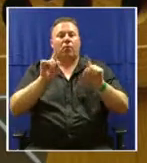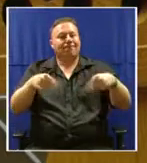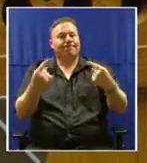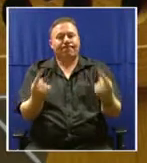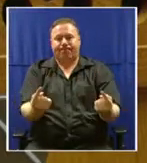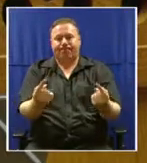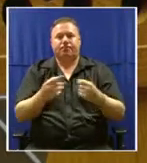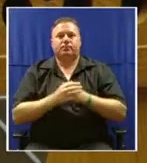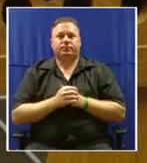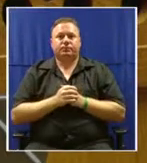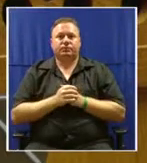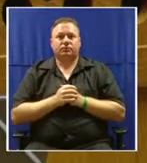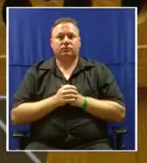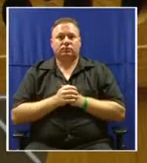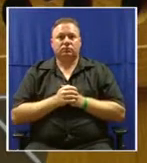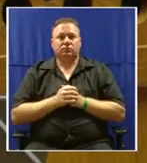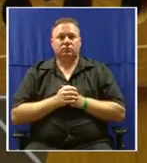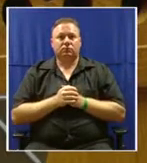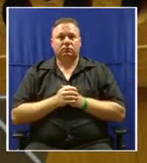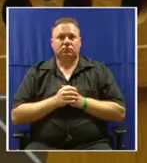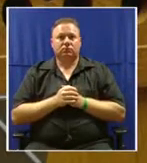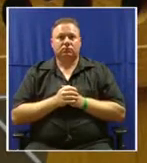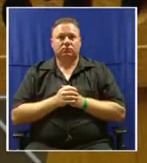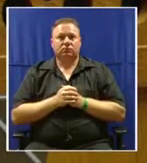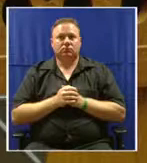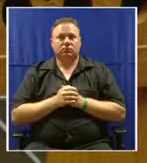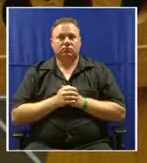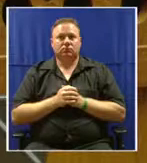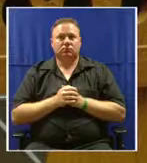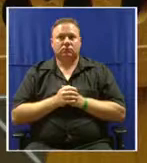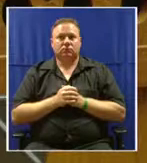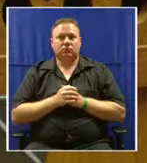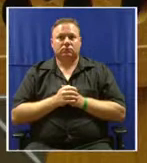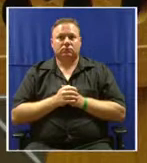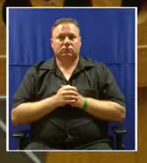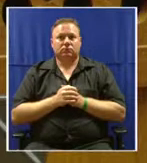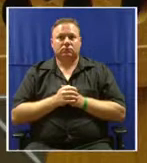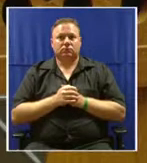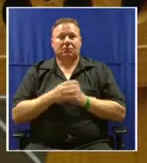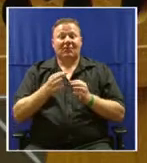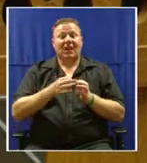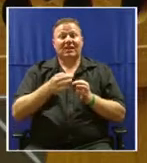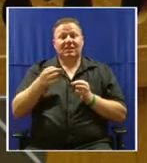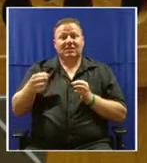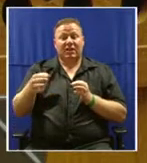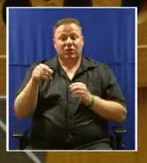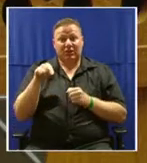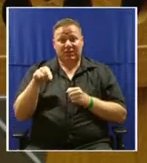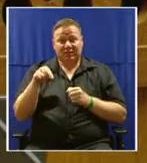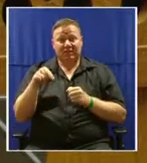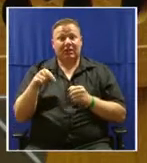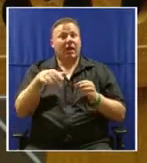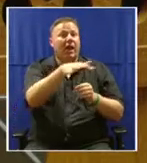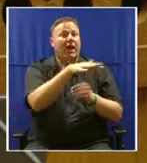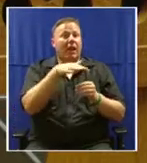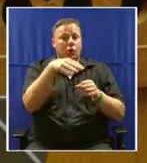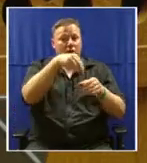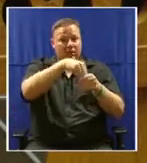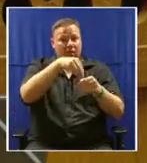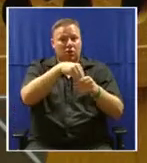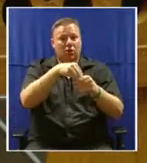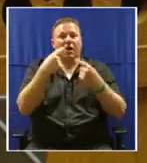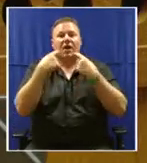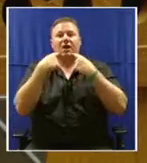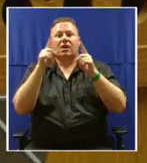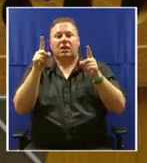The conditions for this extension and the sectors to be included will be announced after consultation with the social